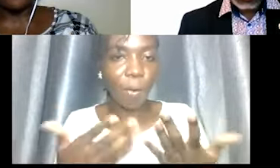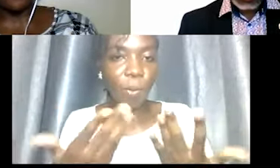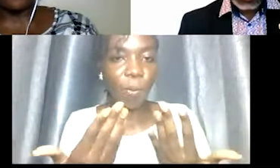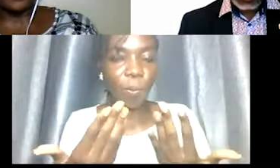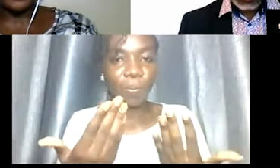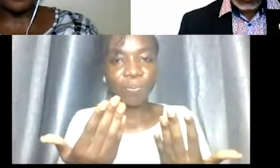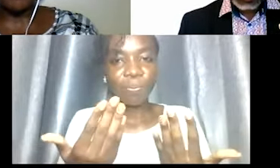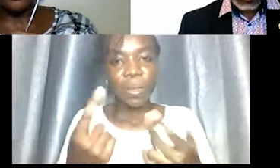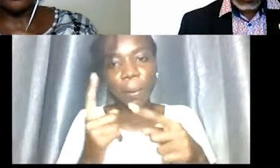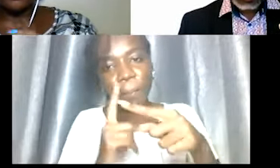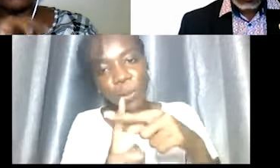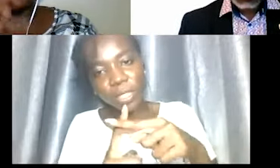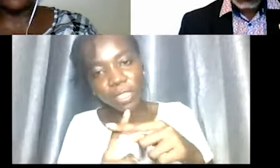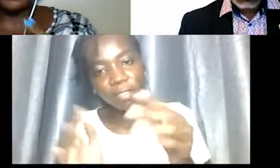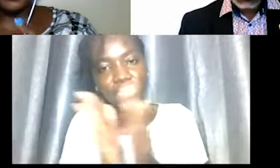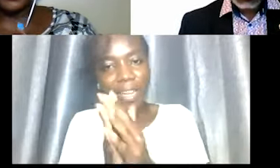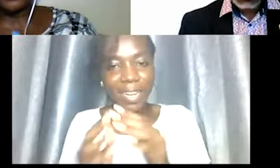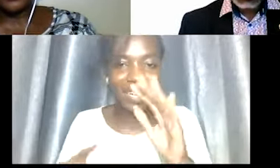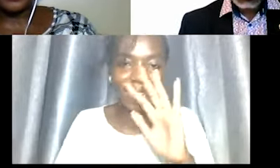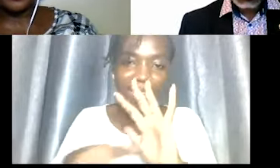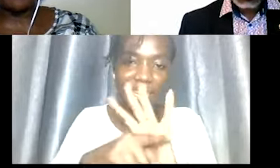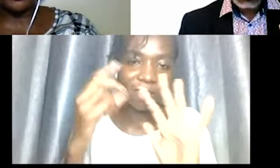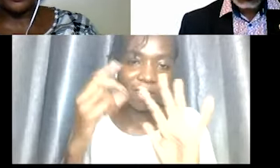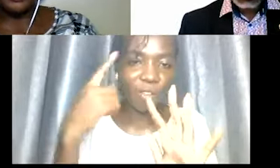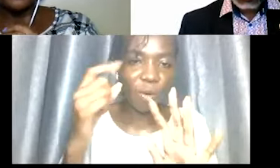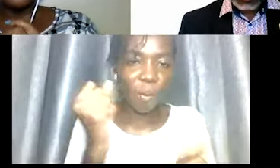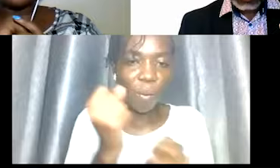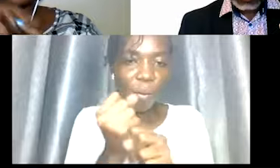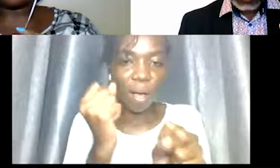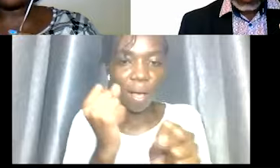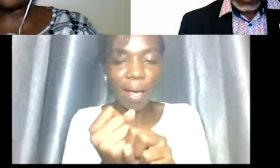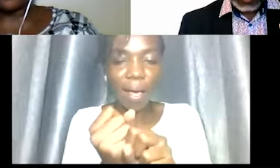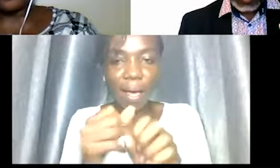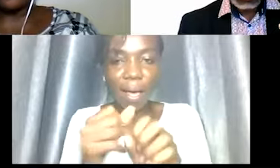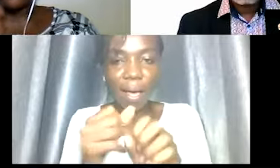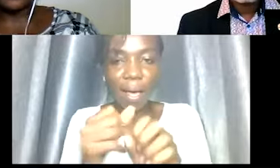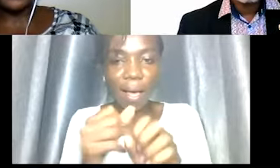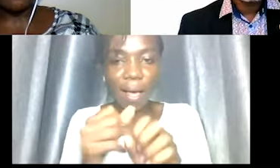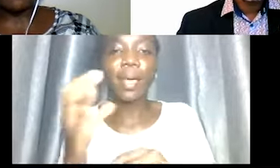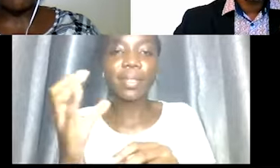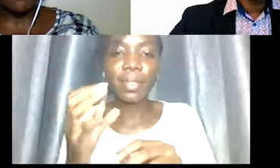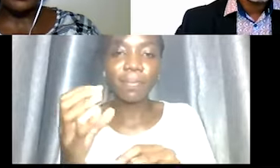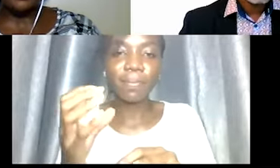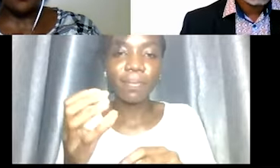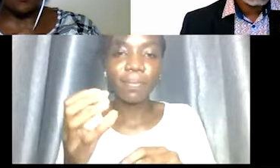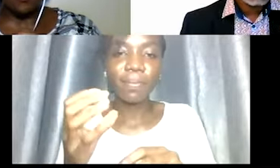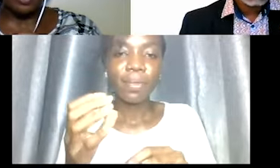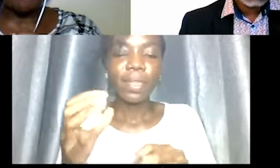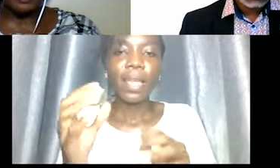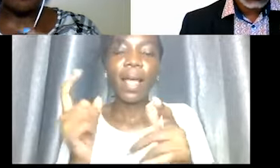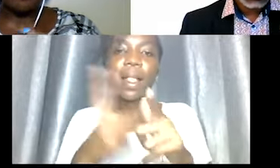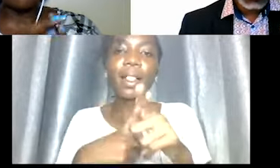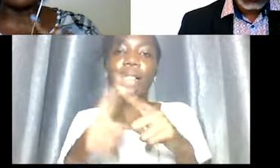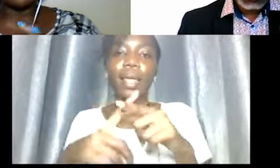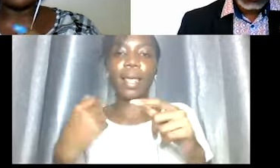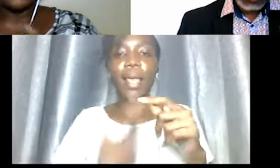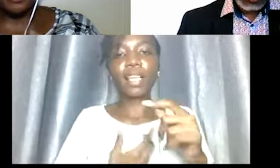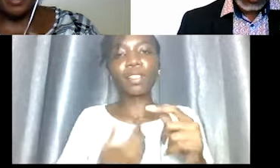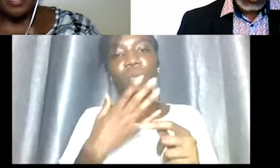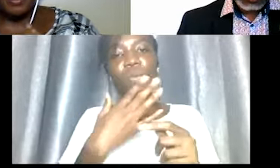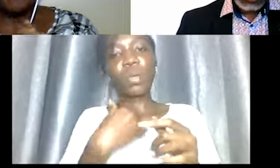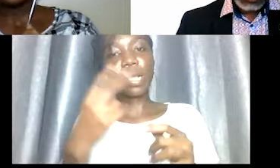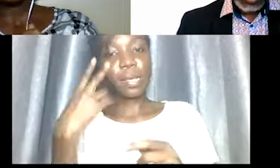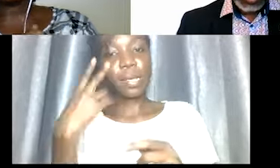negatives of working abroad or for studying and working abroad. We are also going to look at high-performing